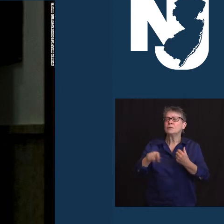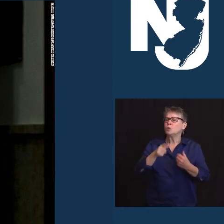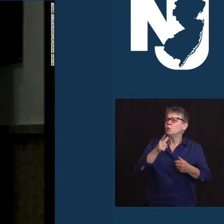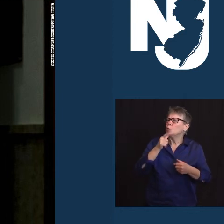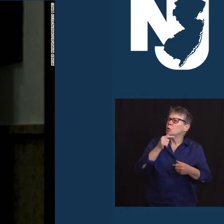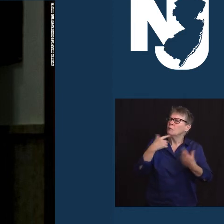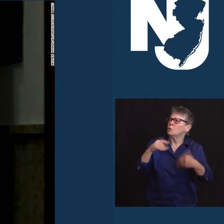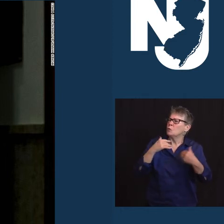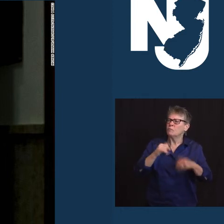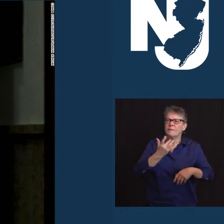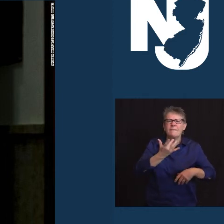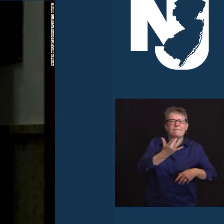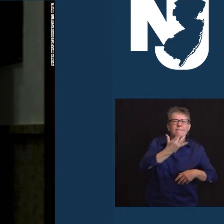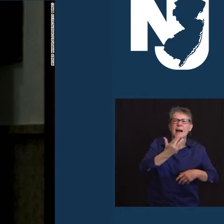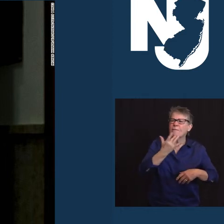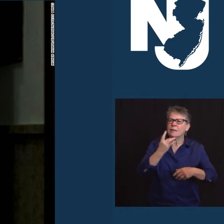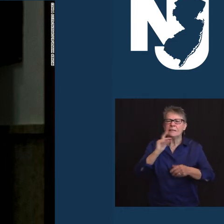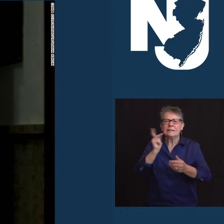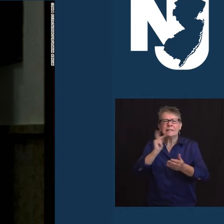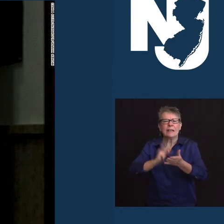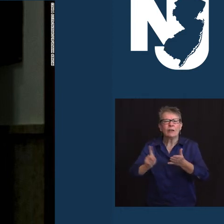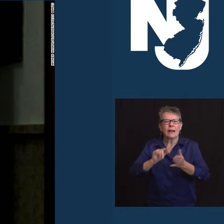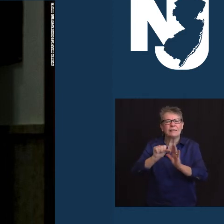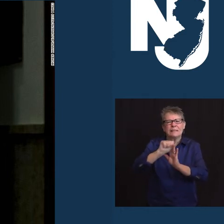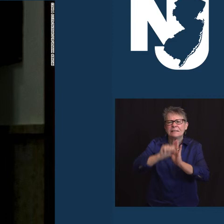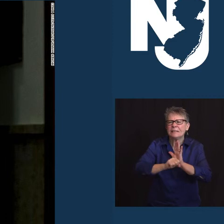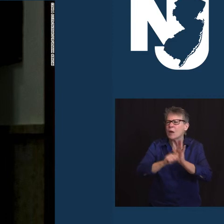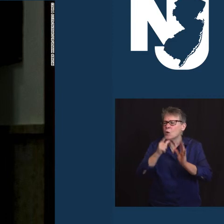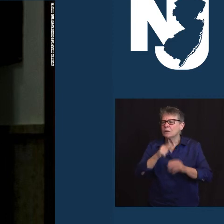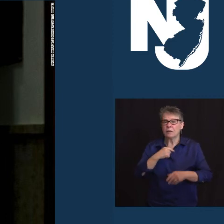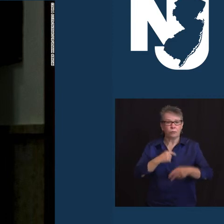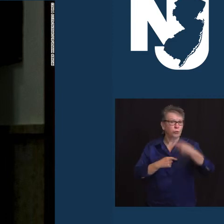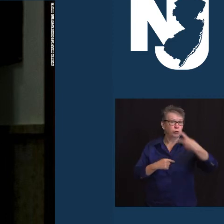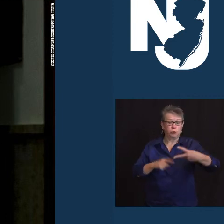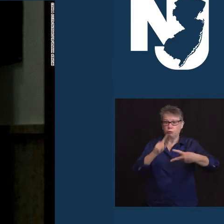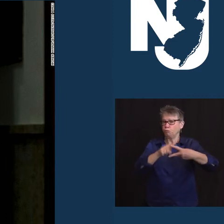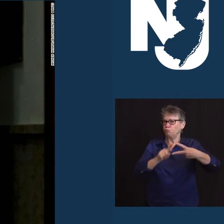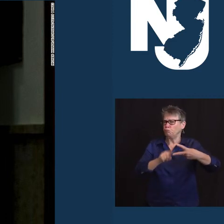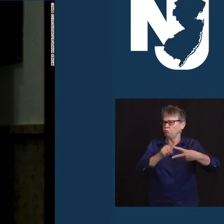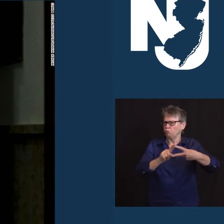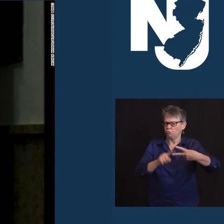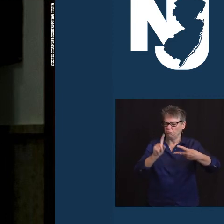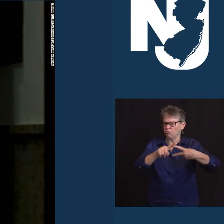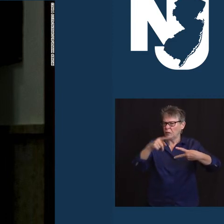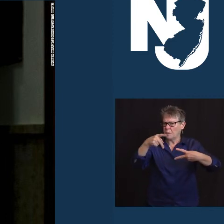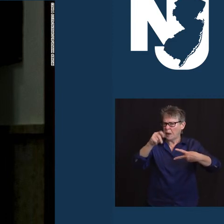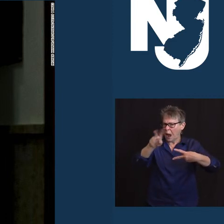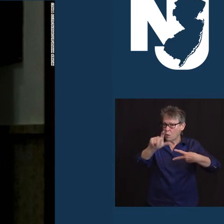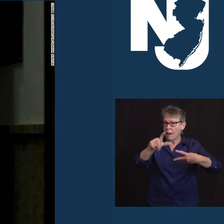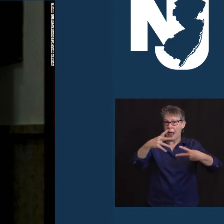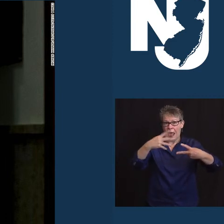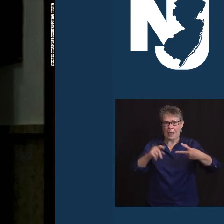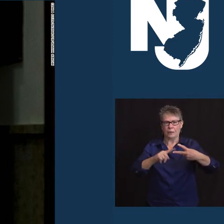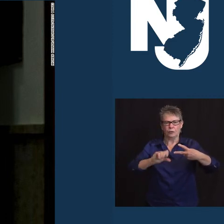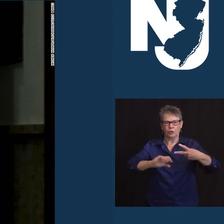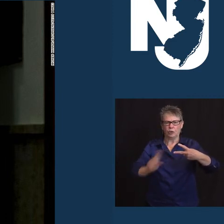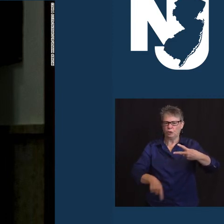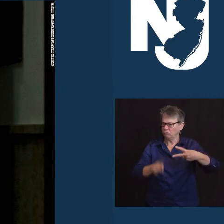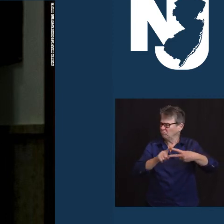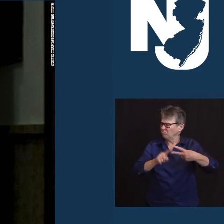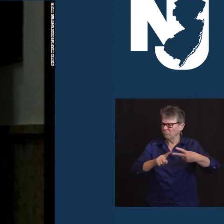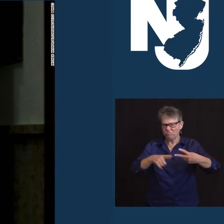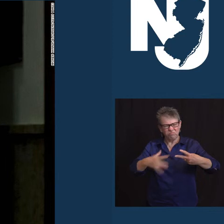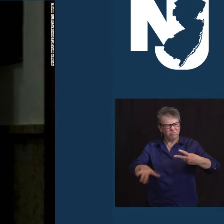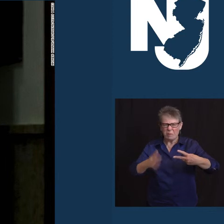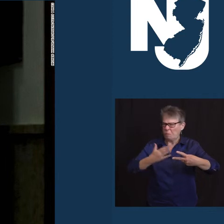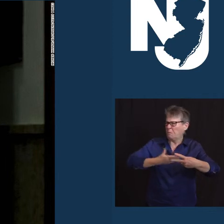floors, led from the front, didn't ask you to do something that they weren't willing to do themselves. But I got to leave you with one great George Schultz story, Judy, before we hand it over to